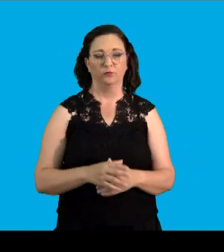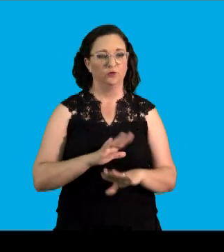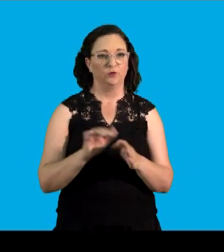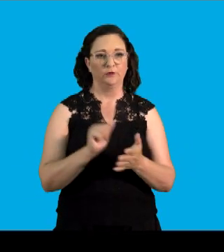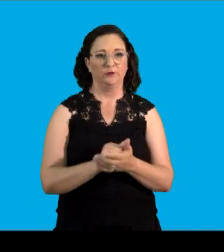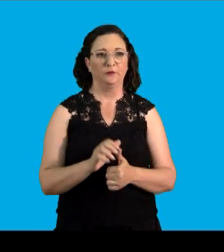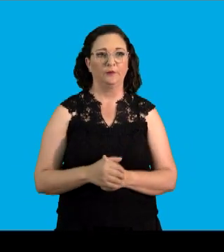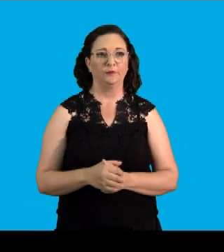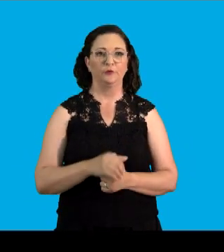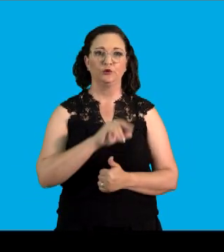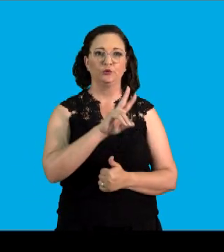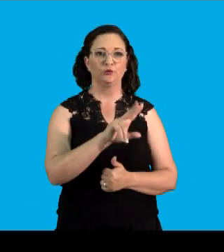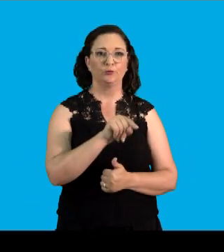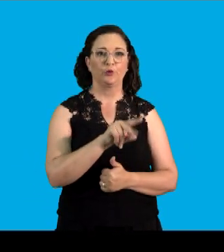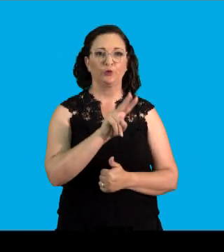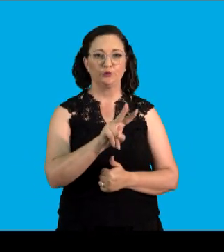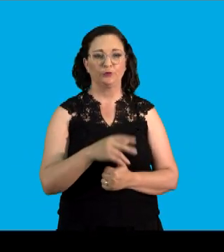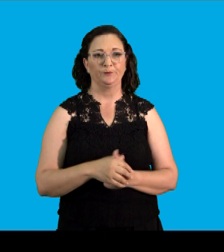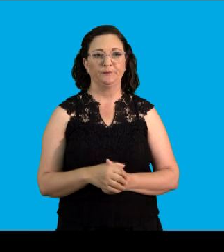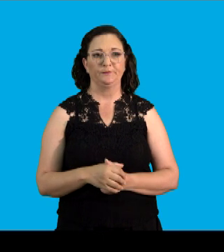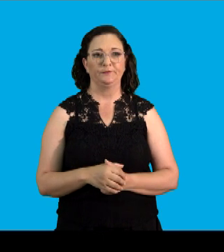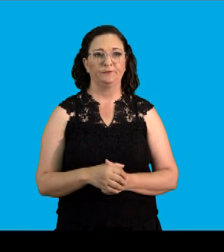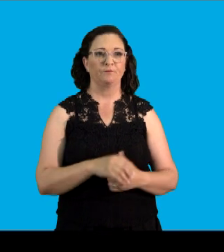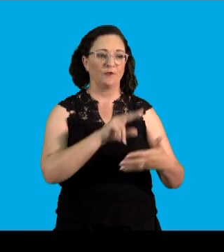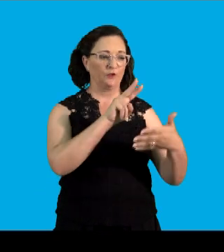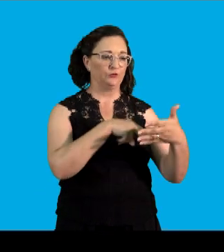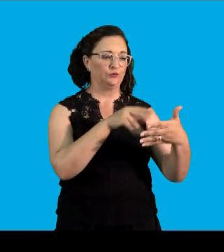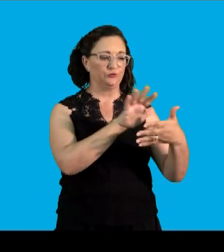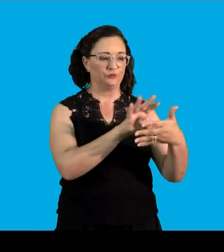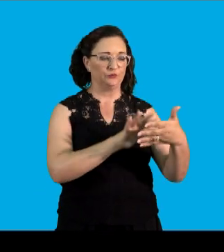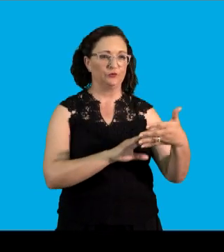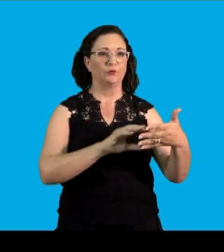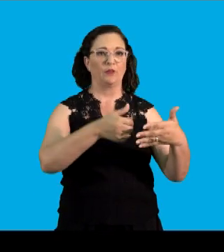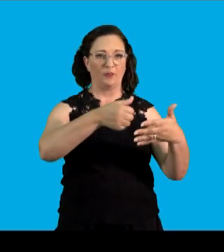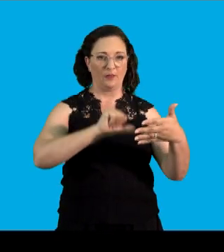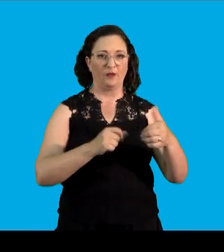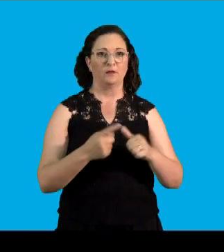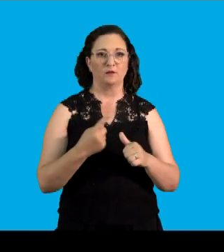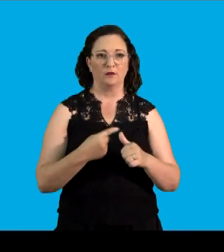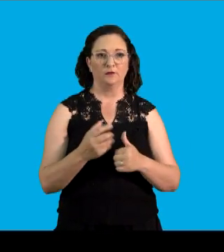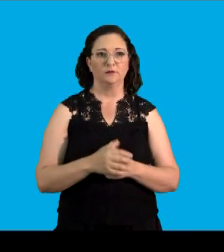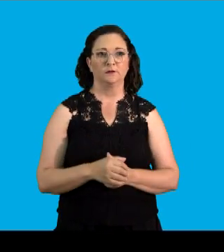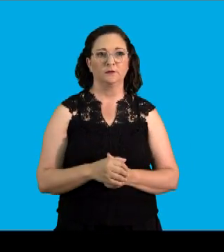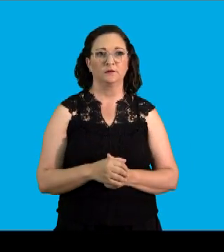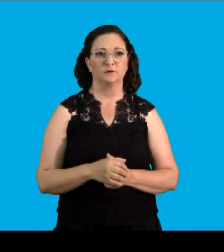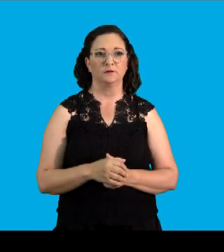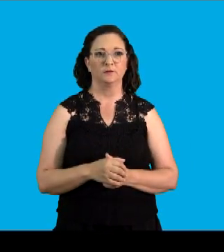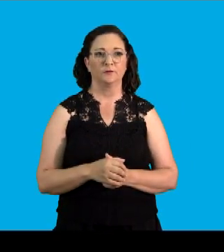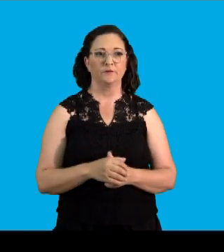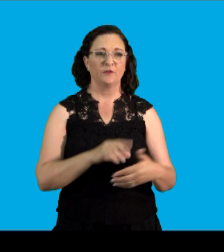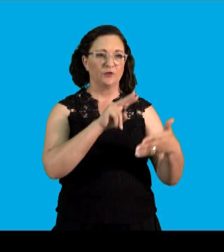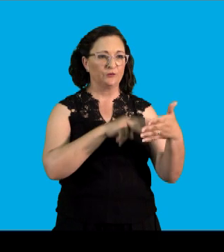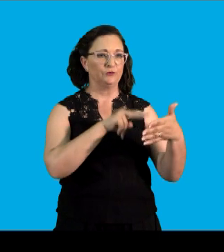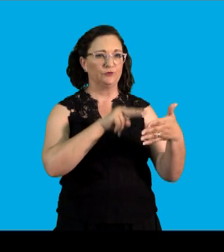moving on to 2.2. It says read the scenario below and answer the questions that follow. So you read the entire